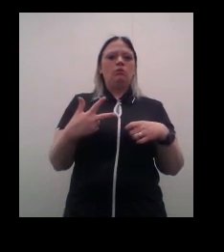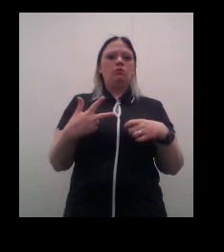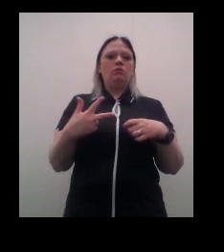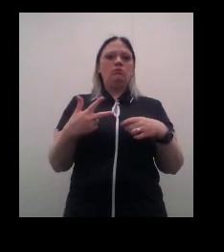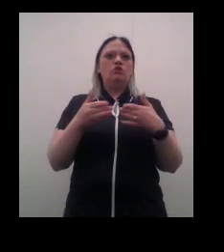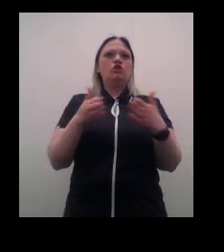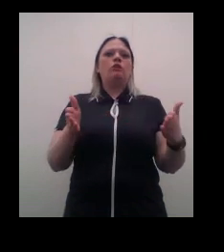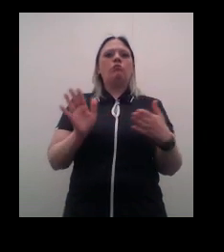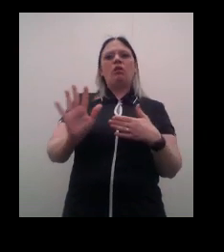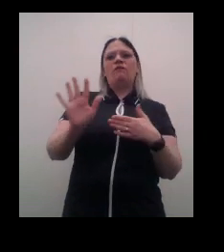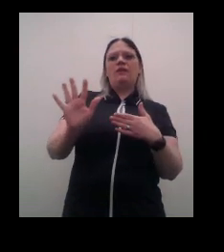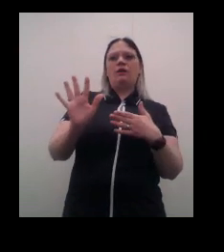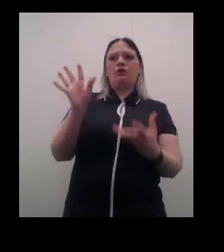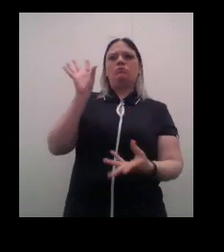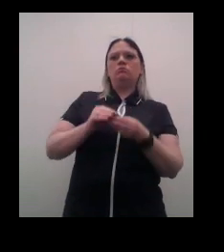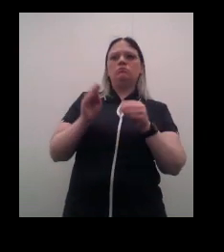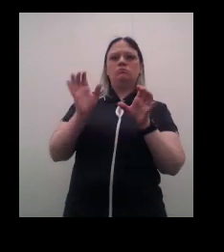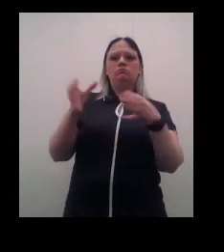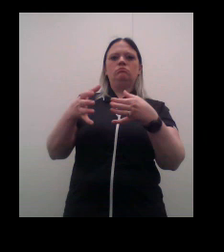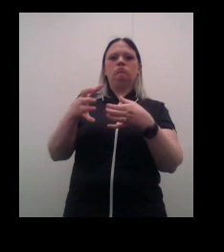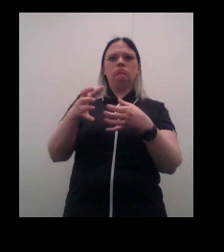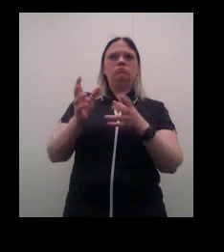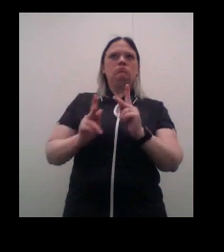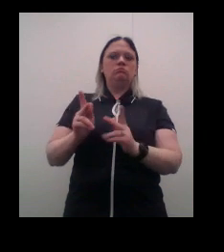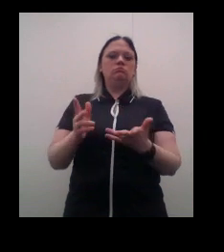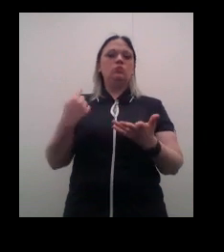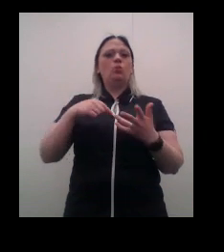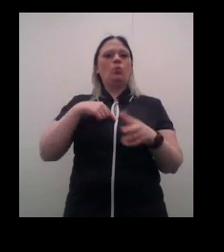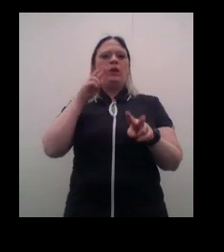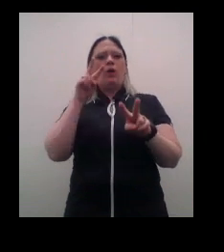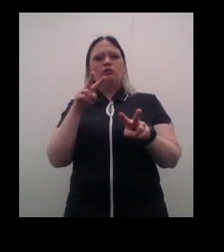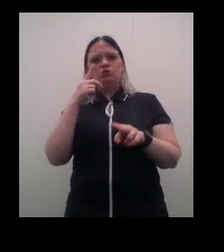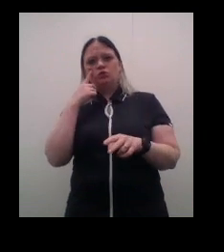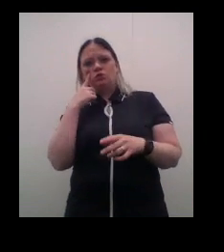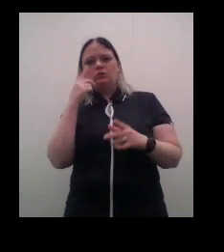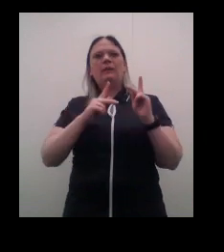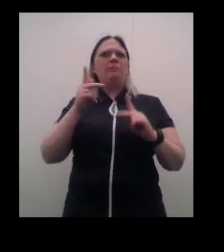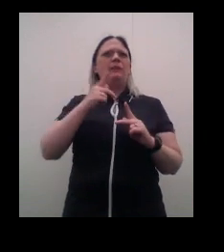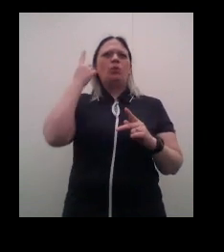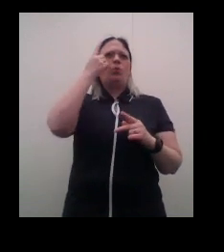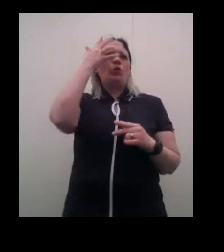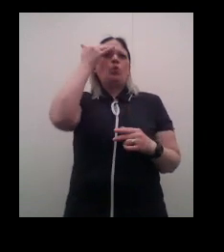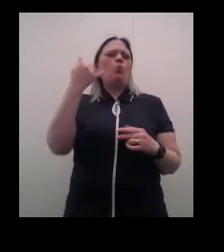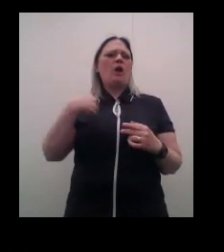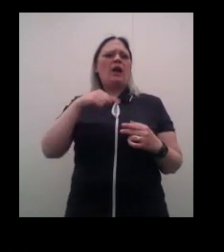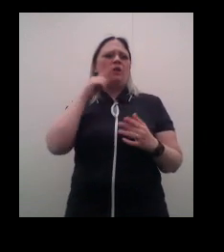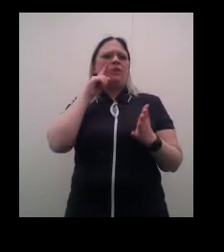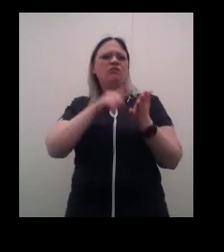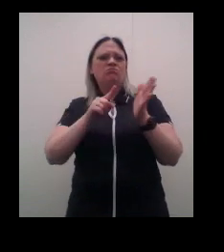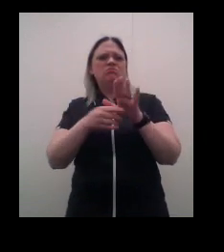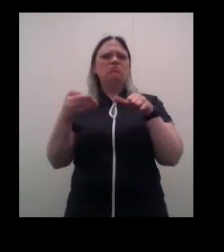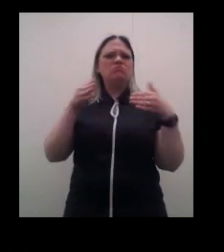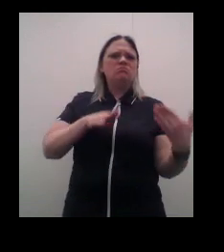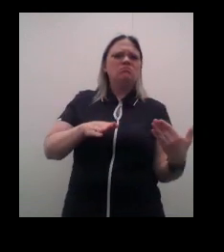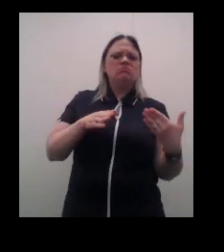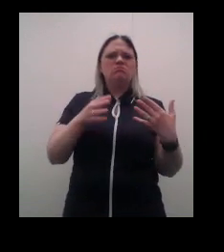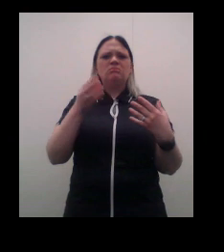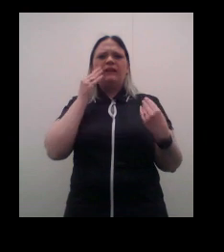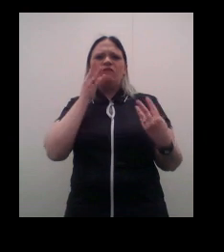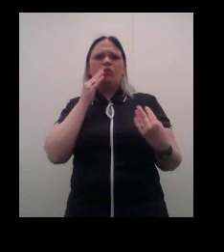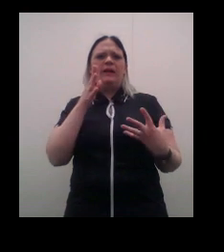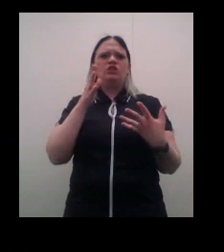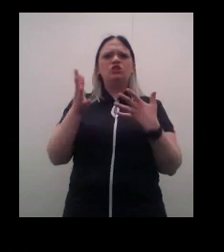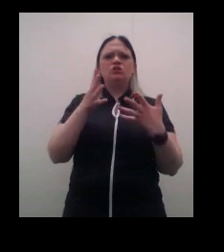up of their population. So we keep watching this. People wonder why we look at mortality data with regards to race and ethnicity, because we